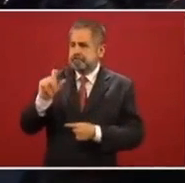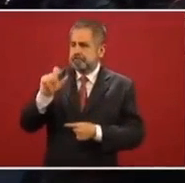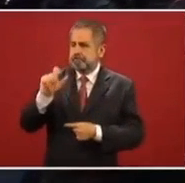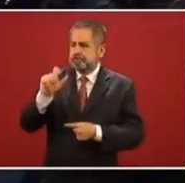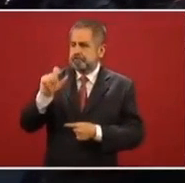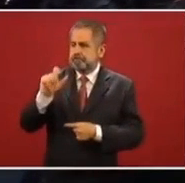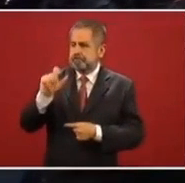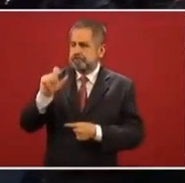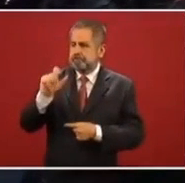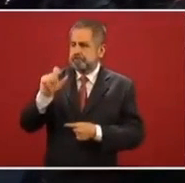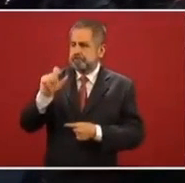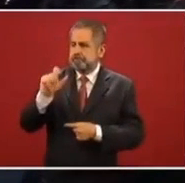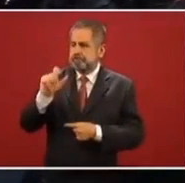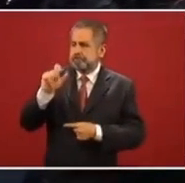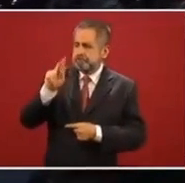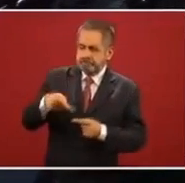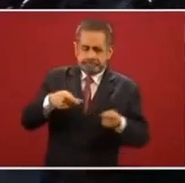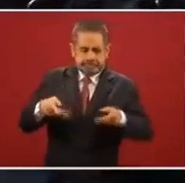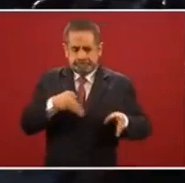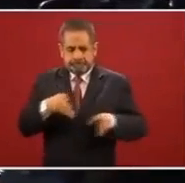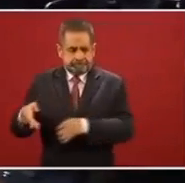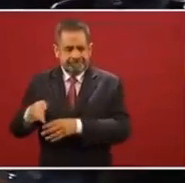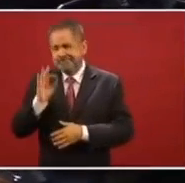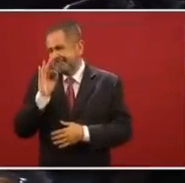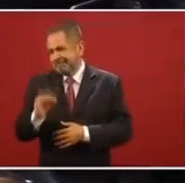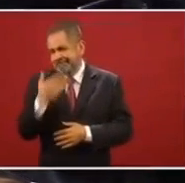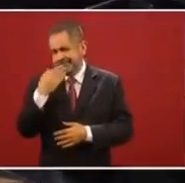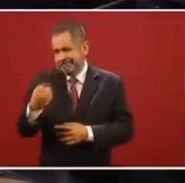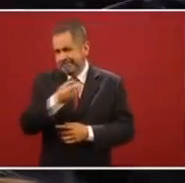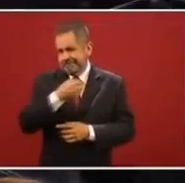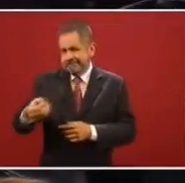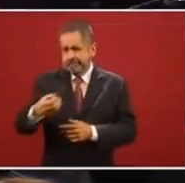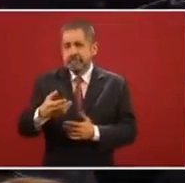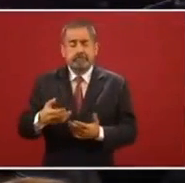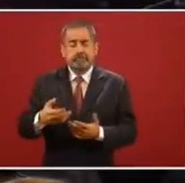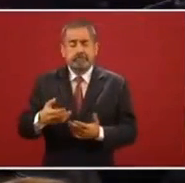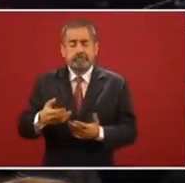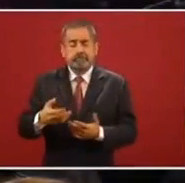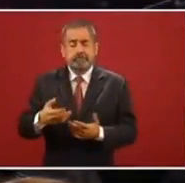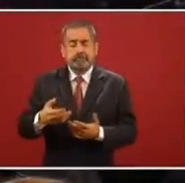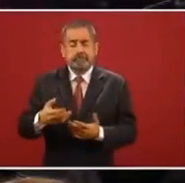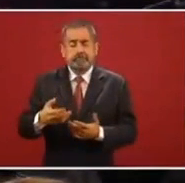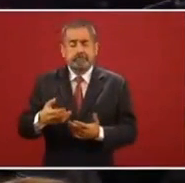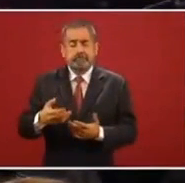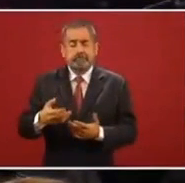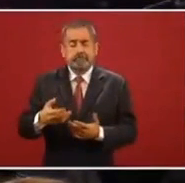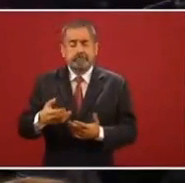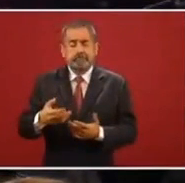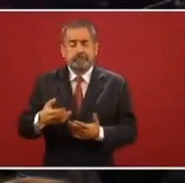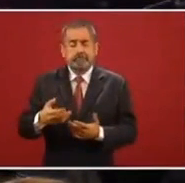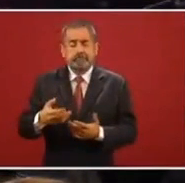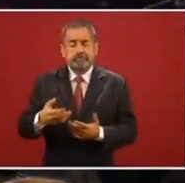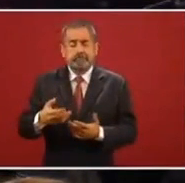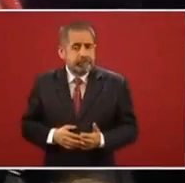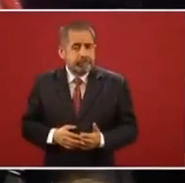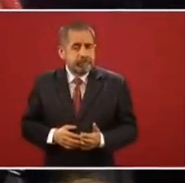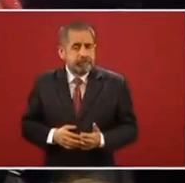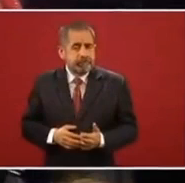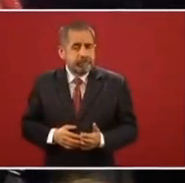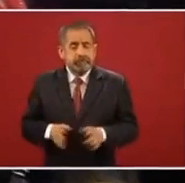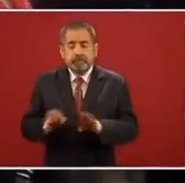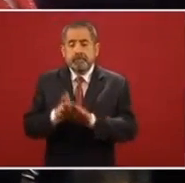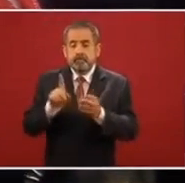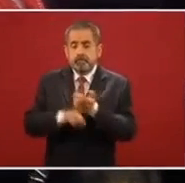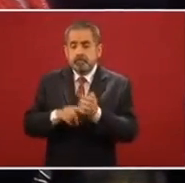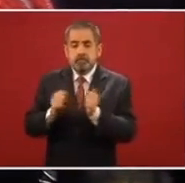conjunta, planning together, que ha articulado los mecanismos which articulated the mechanisms